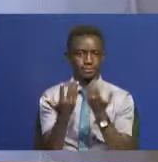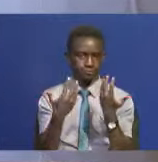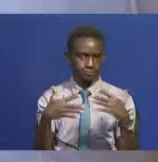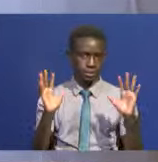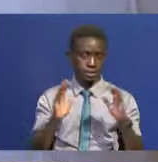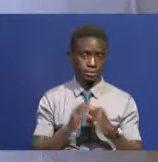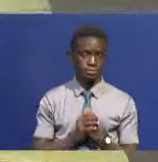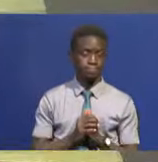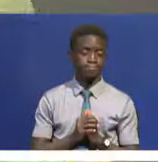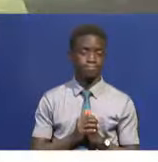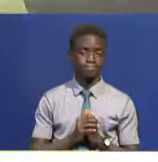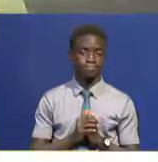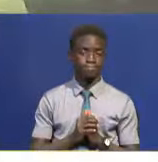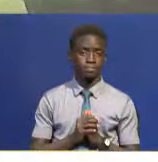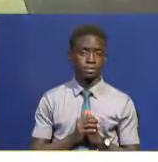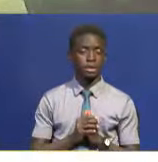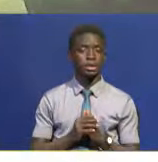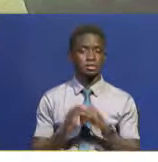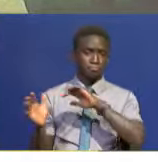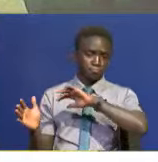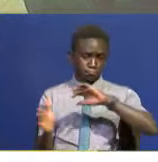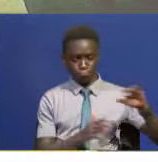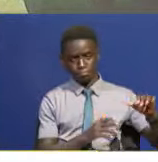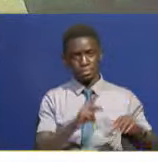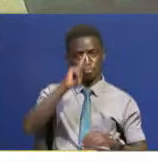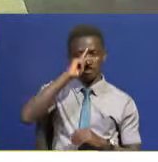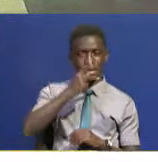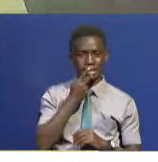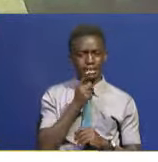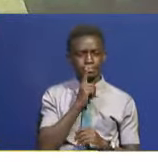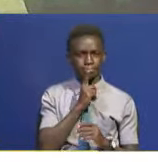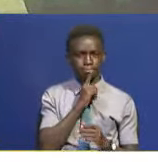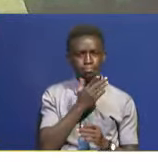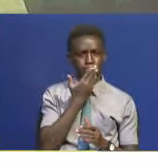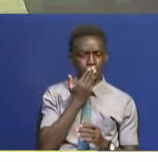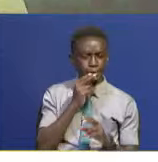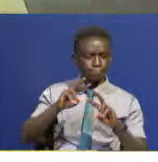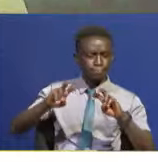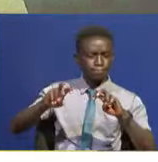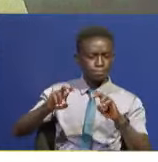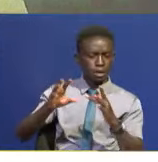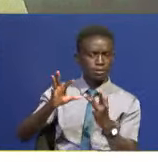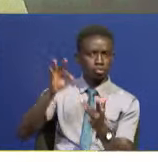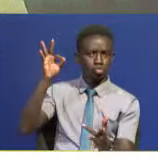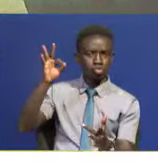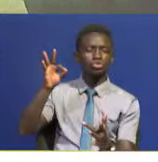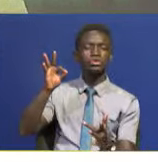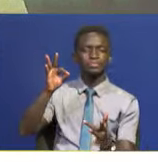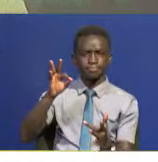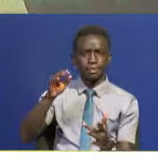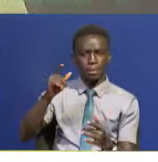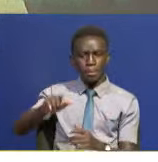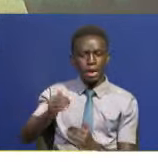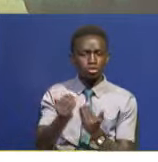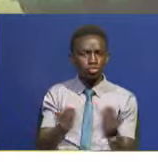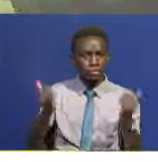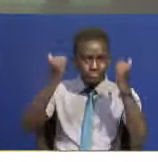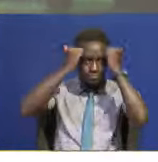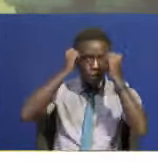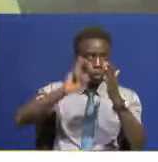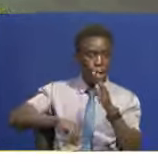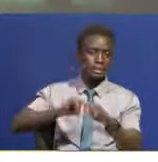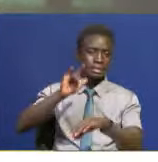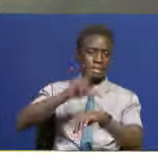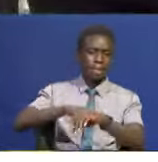Parents have been urged to detect, choose, and nurture career pathways of their children at the early age. Education stakeholders